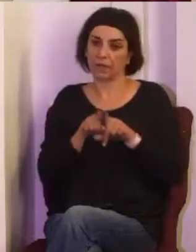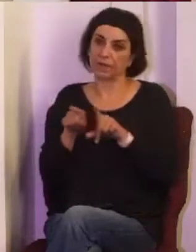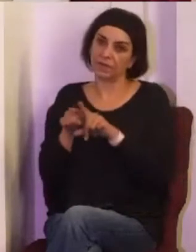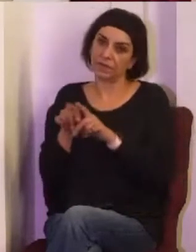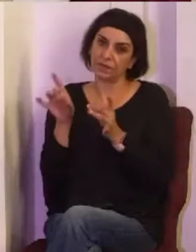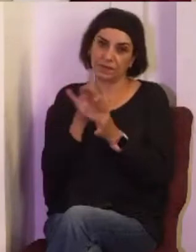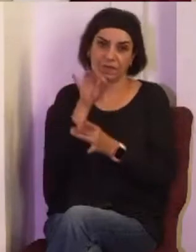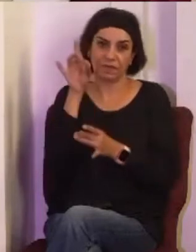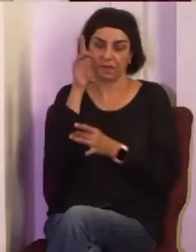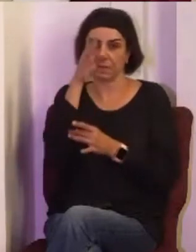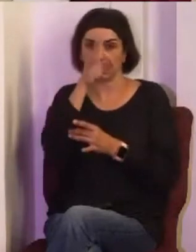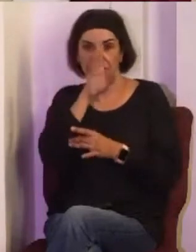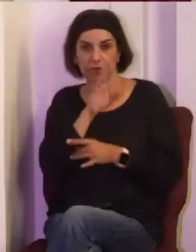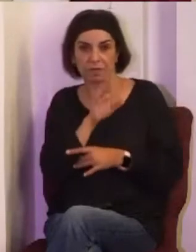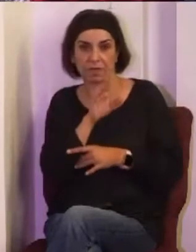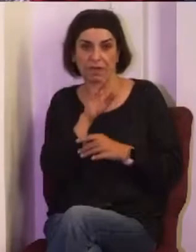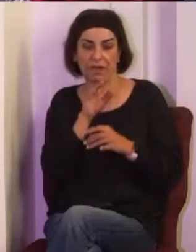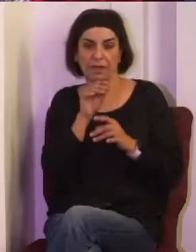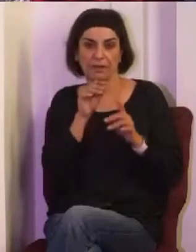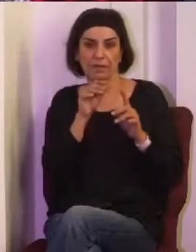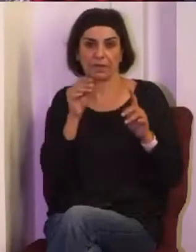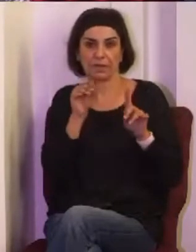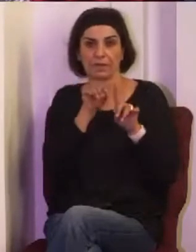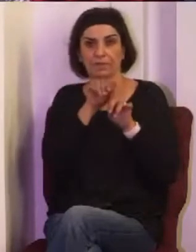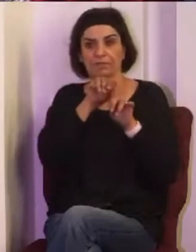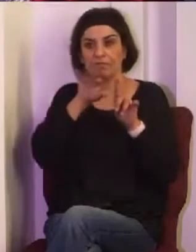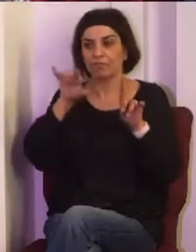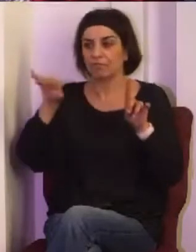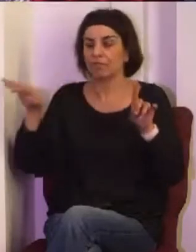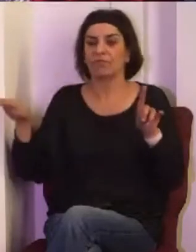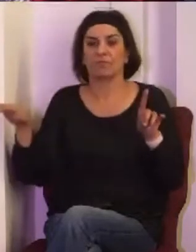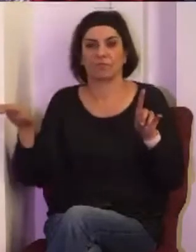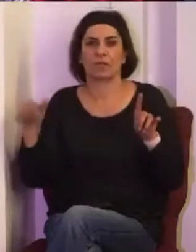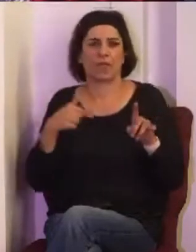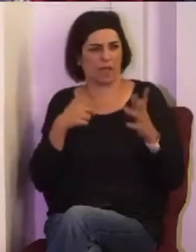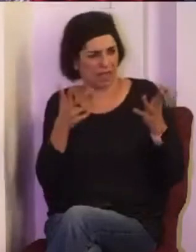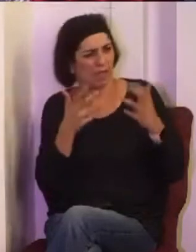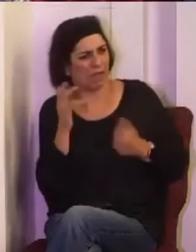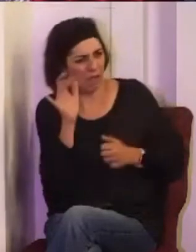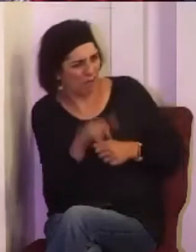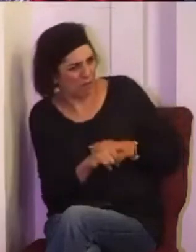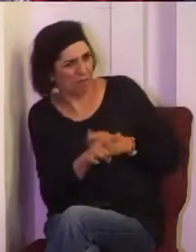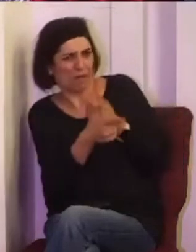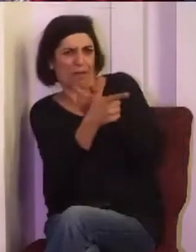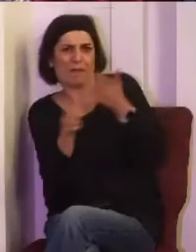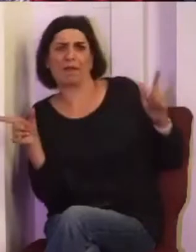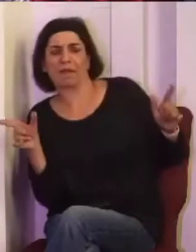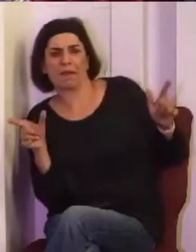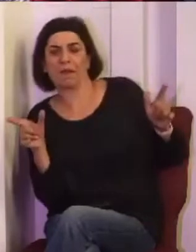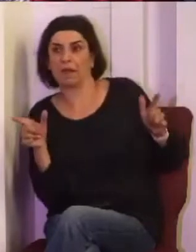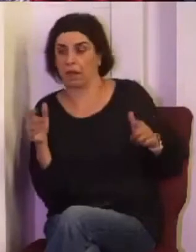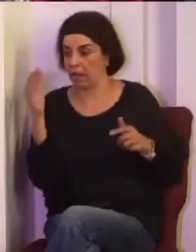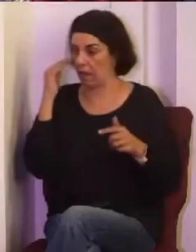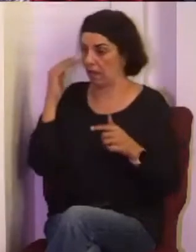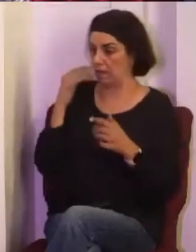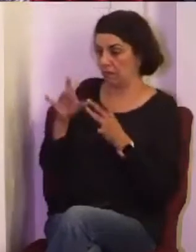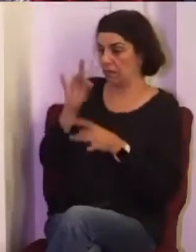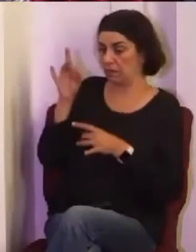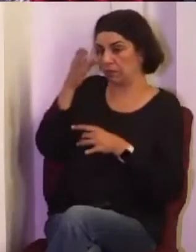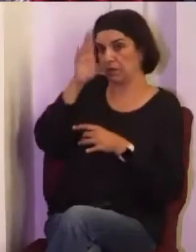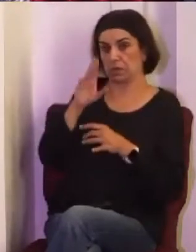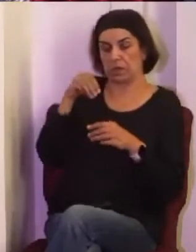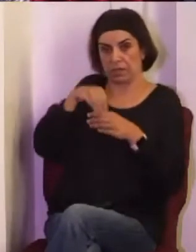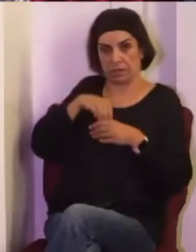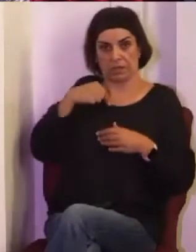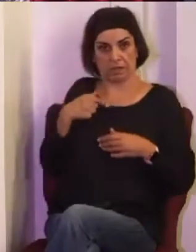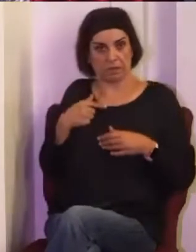God emanating from those people. And I wanted the same kind of liberty they had. I knew I had the Spirit of God in me, but I